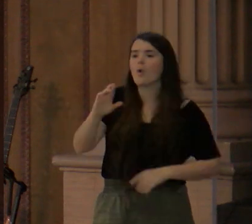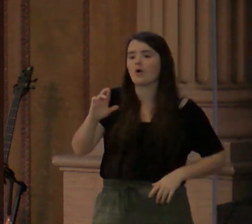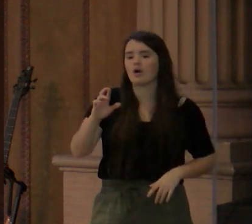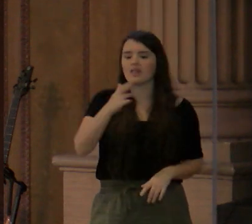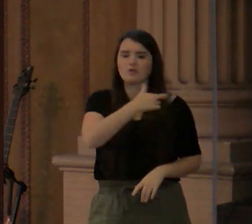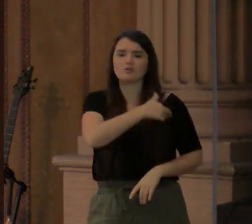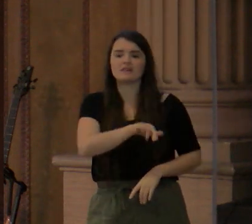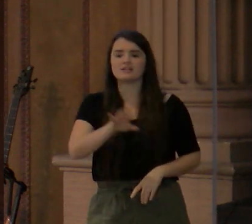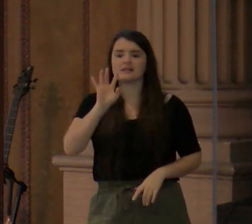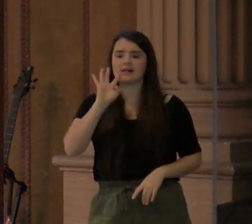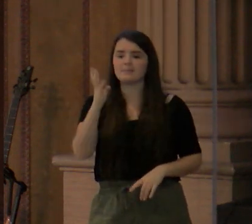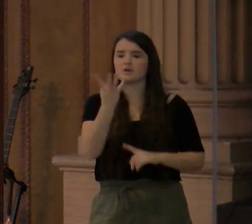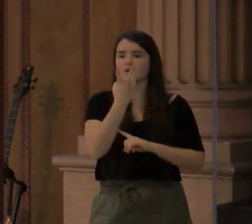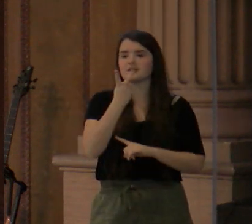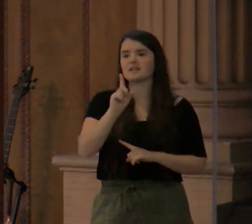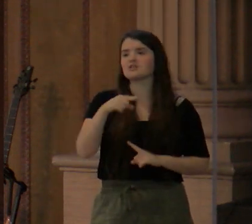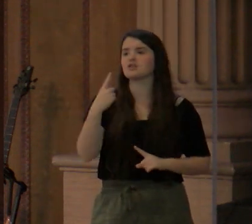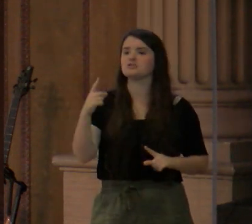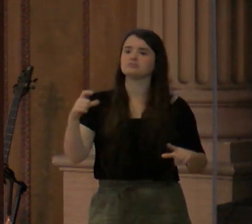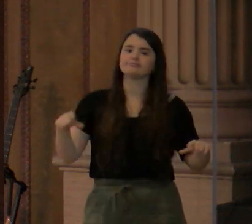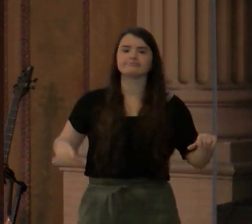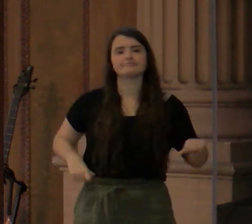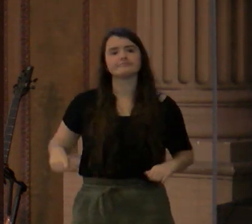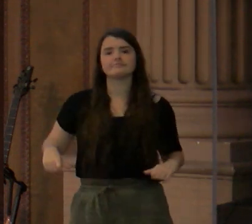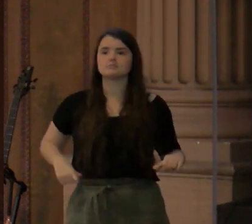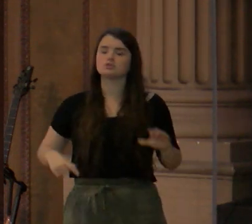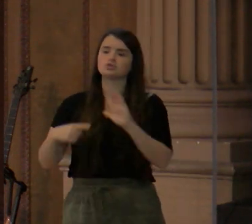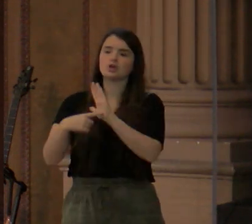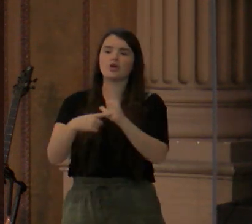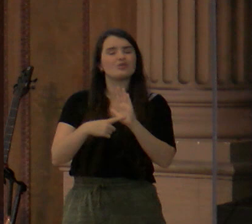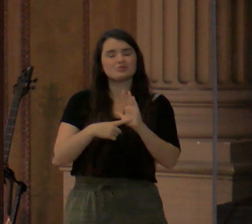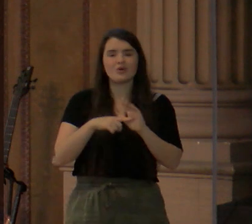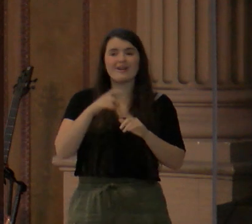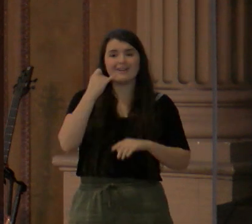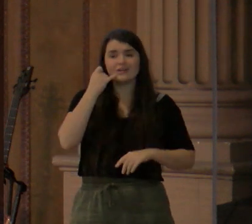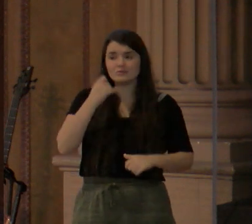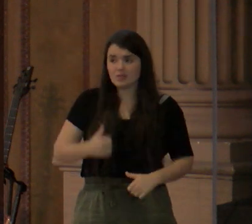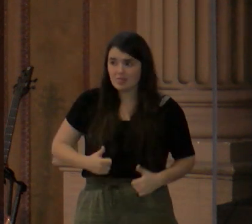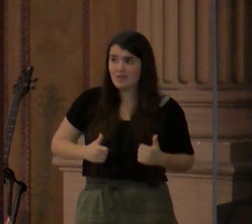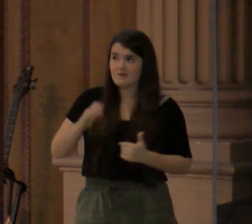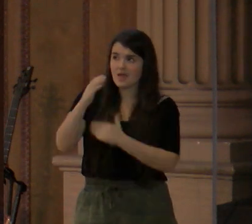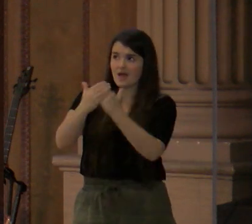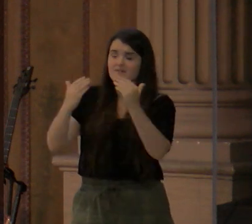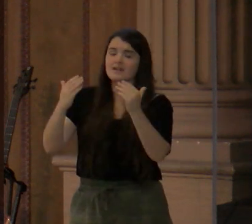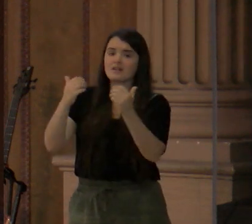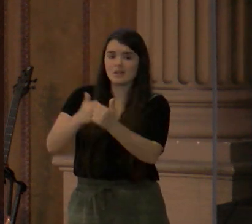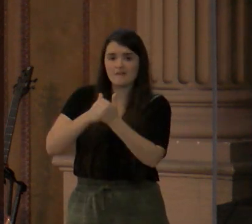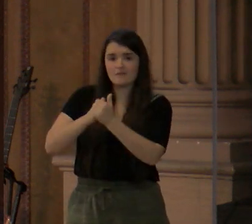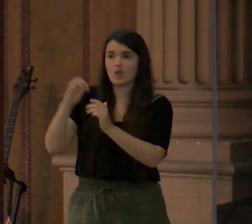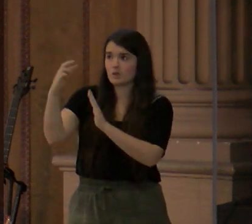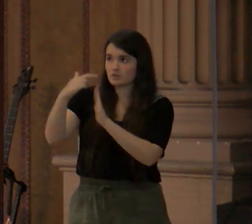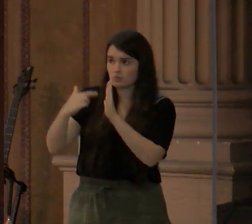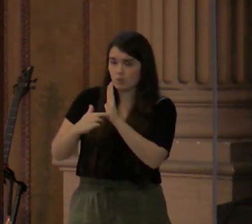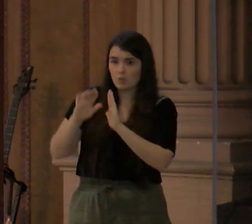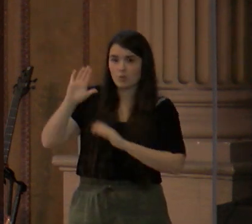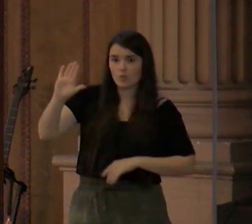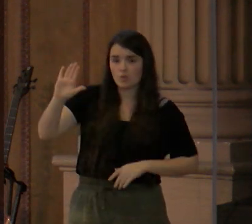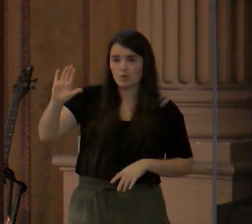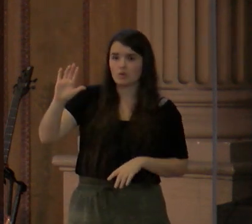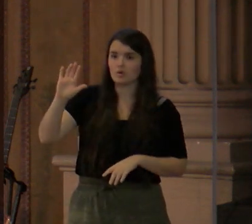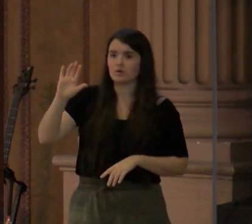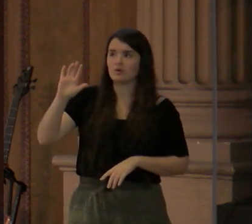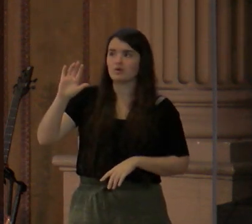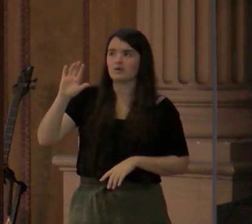show. The citizens of the kingdom of heaven who are under the rule of Jesus make up a unique